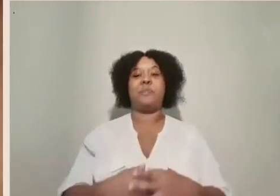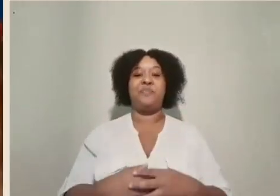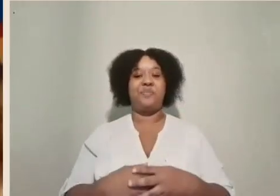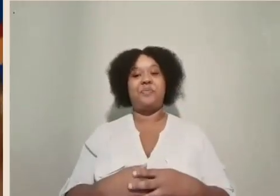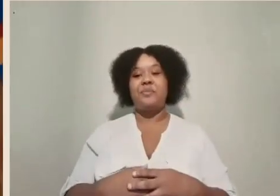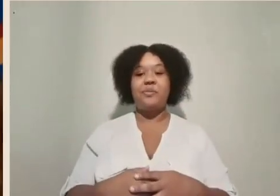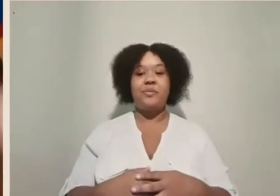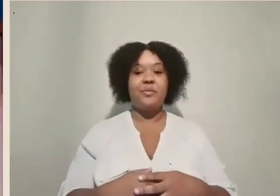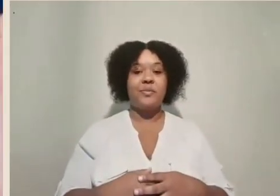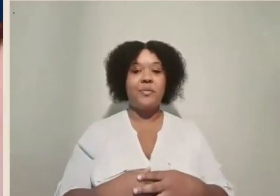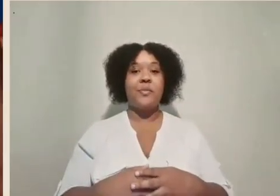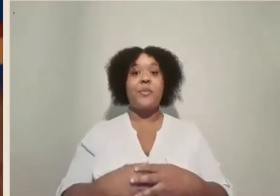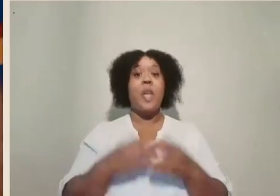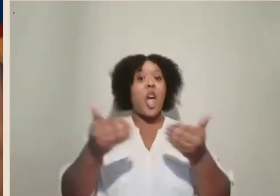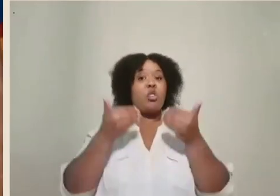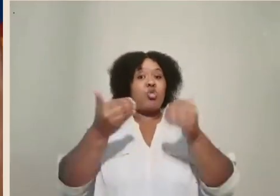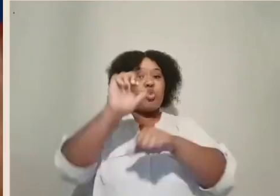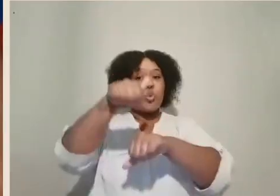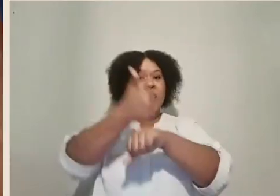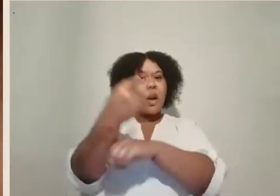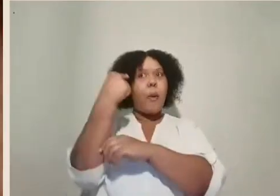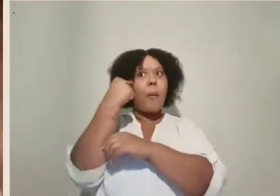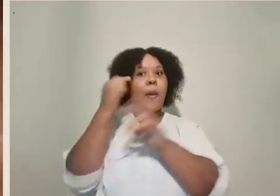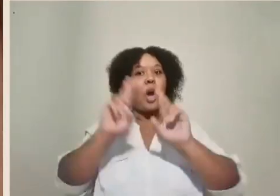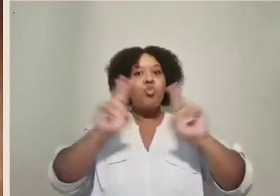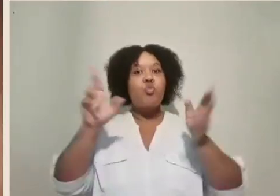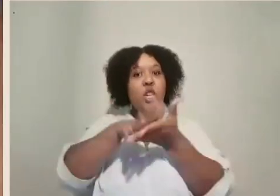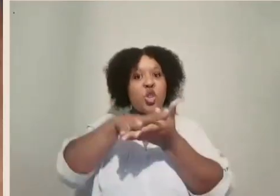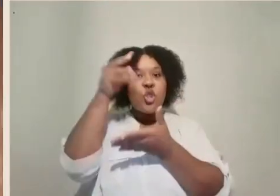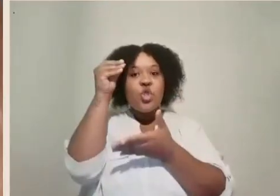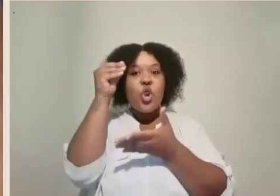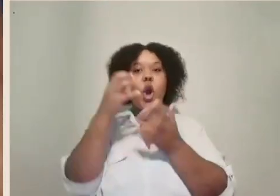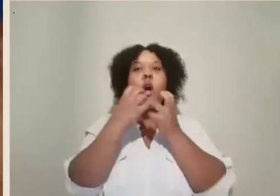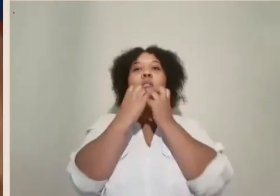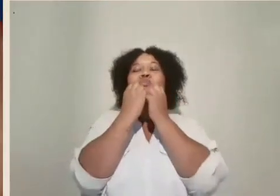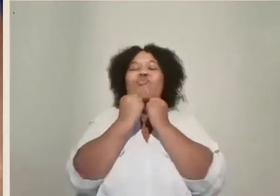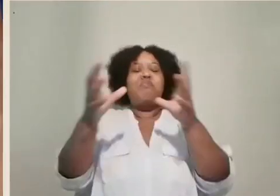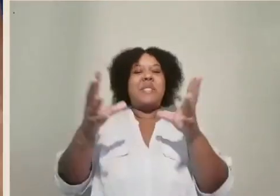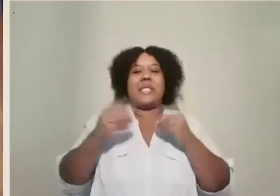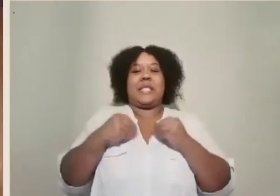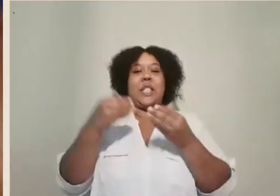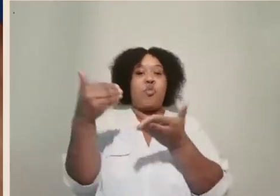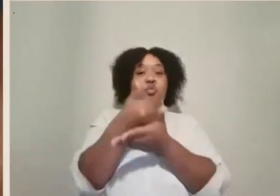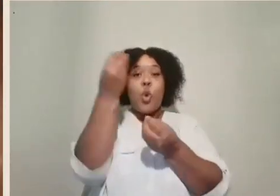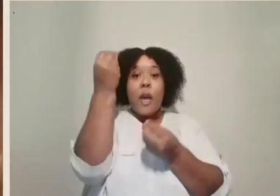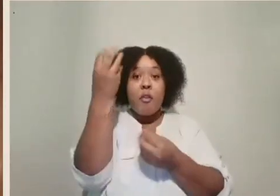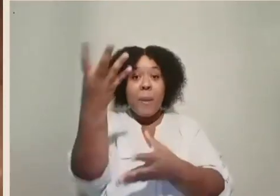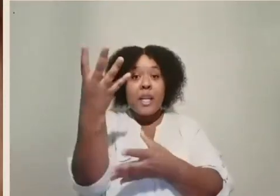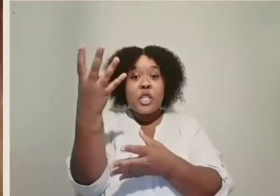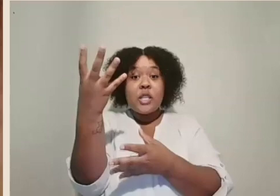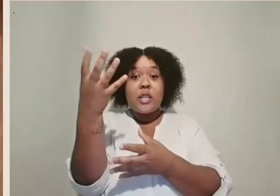get our minds ready to learn, to embrace new information, and to